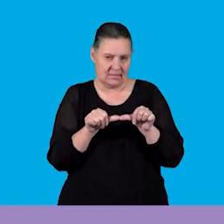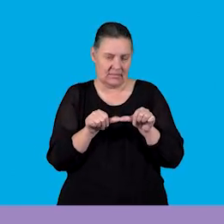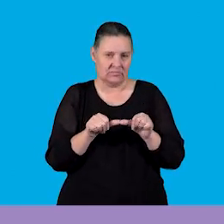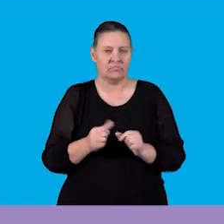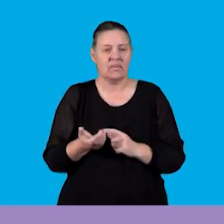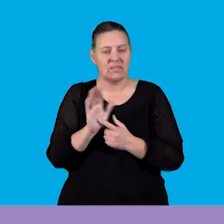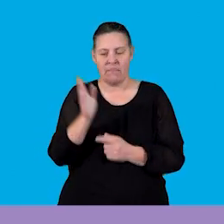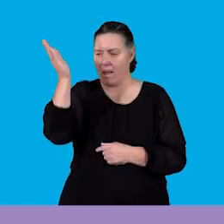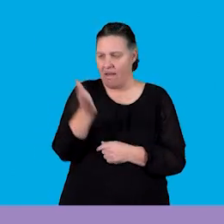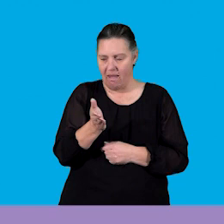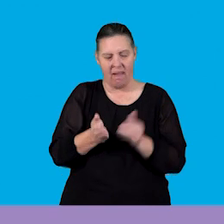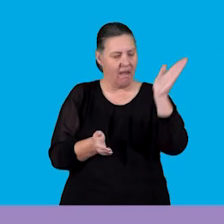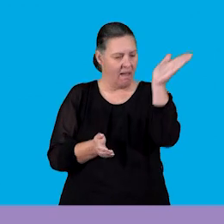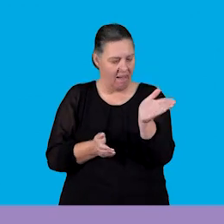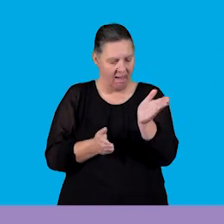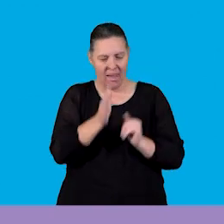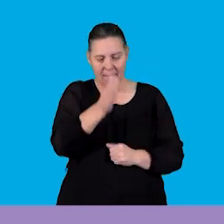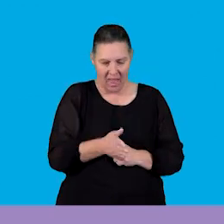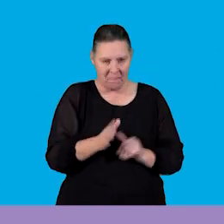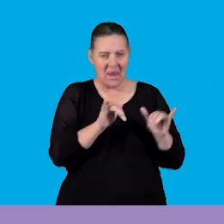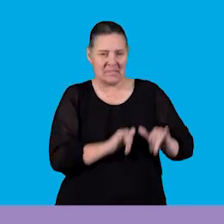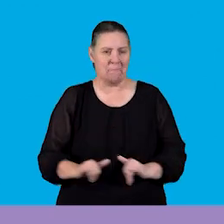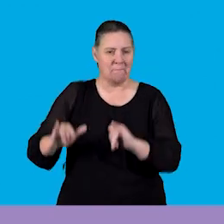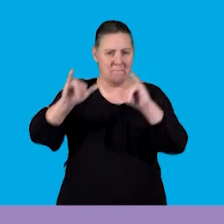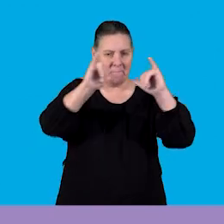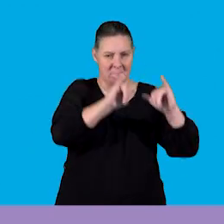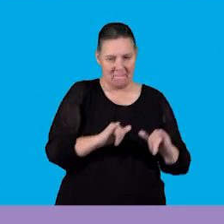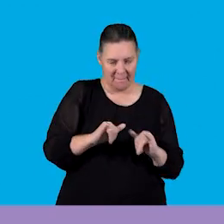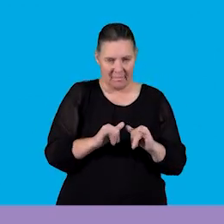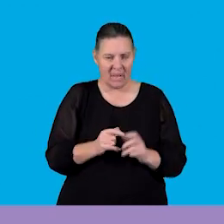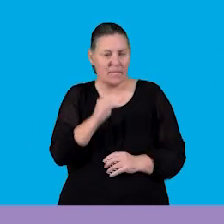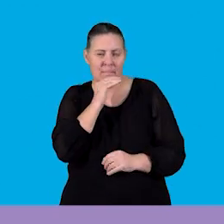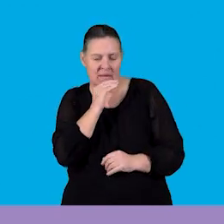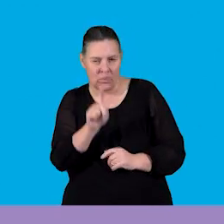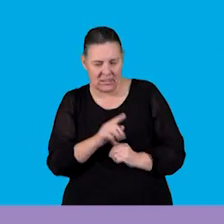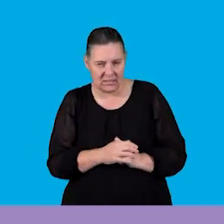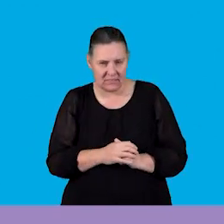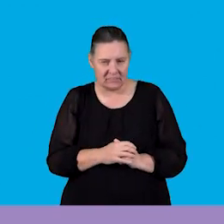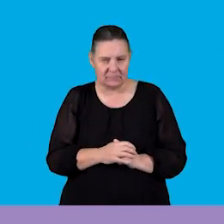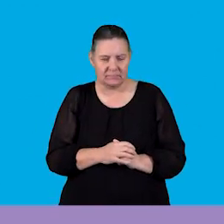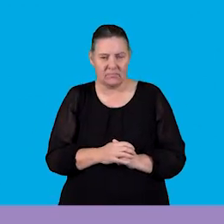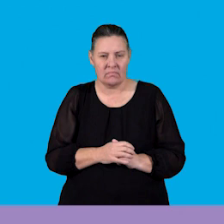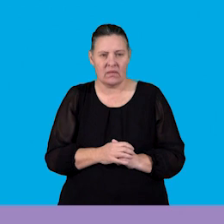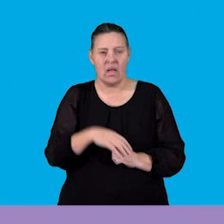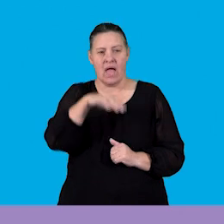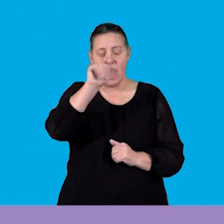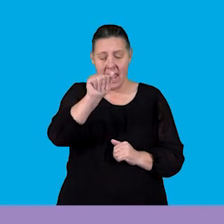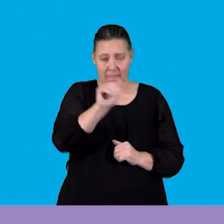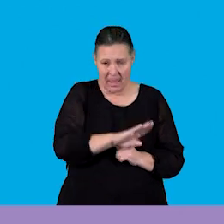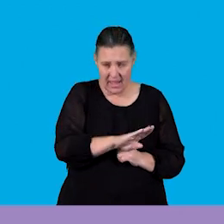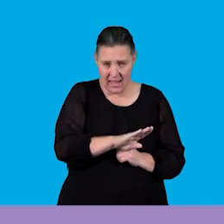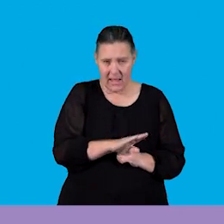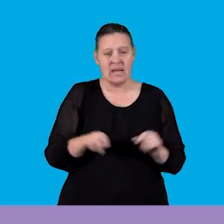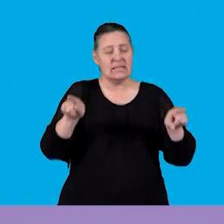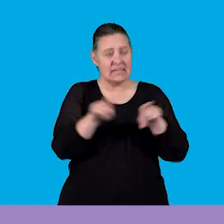and that is the symbol that we use to show that the sides are equal. So what does this mean? This means